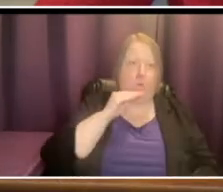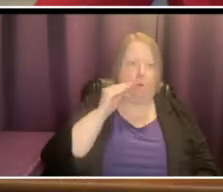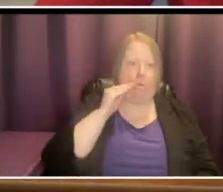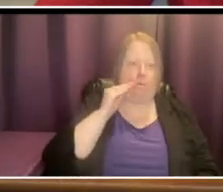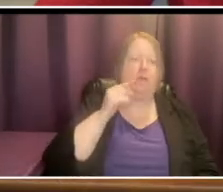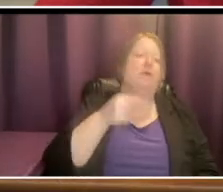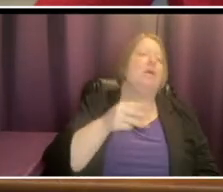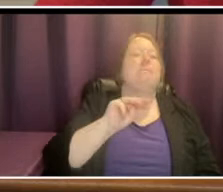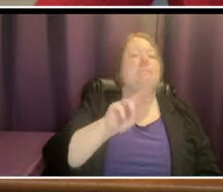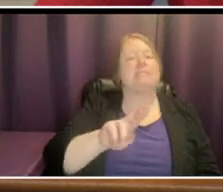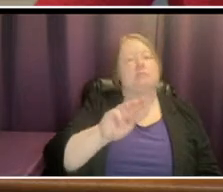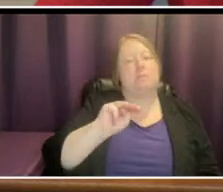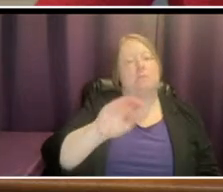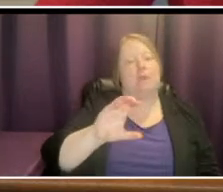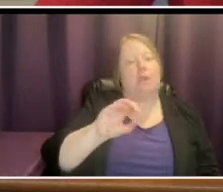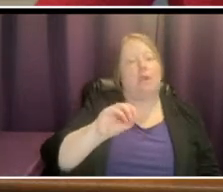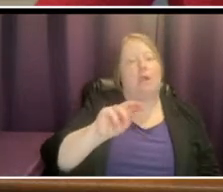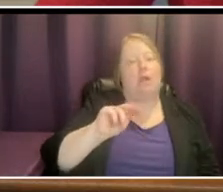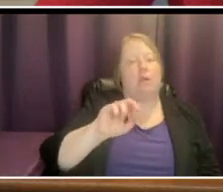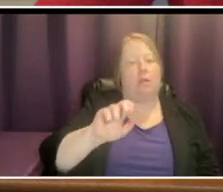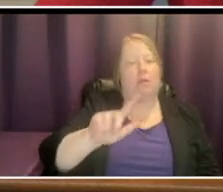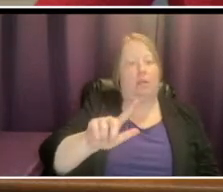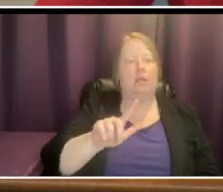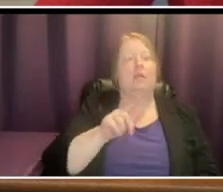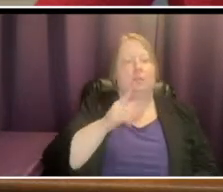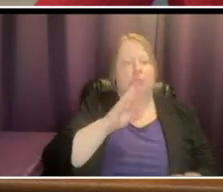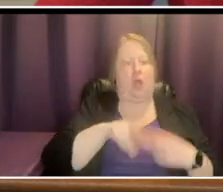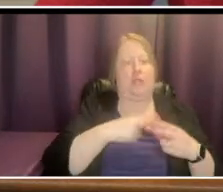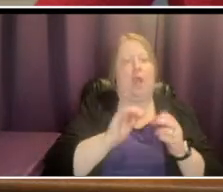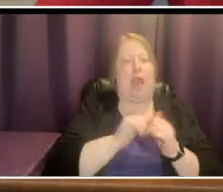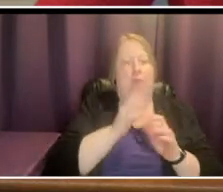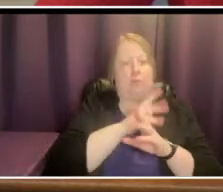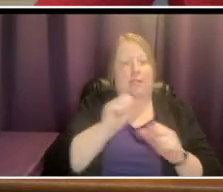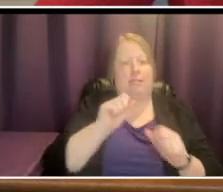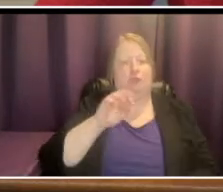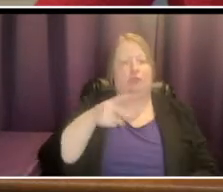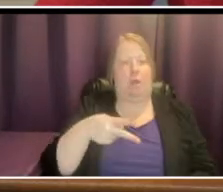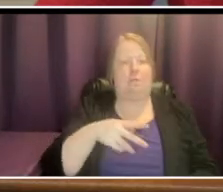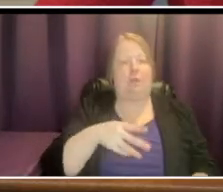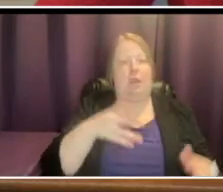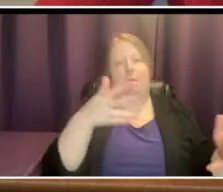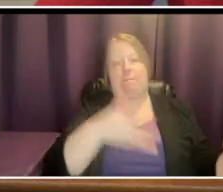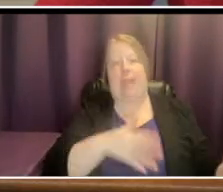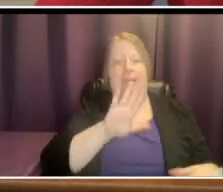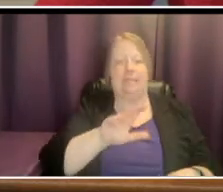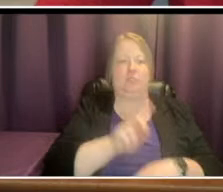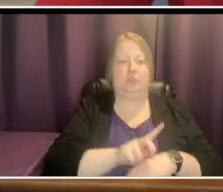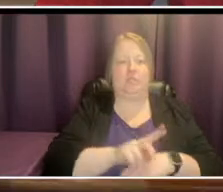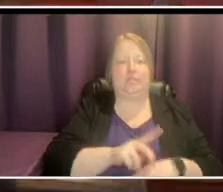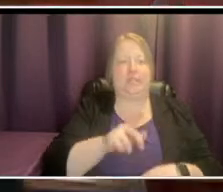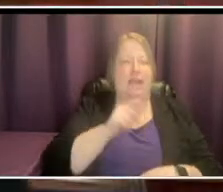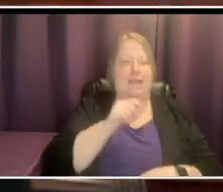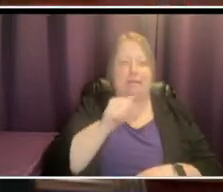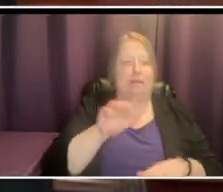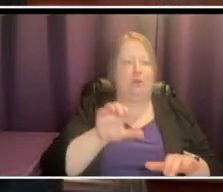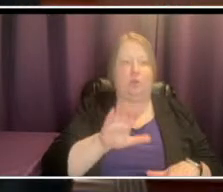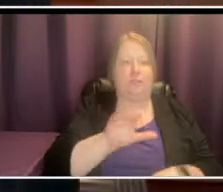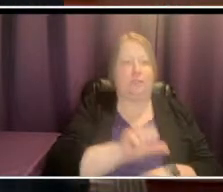about how President Trump abandoned his duties and failed to do his job. It was obvious